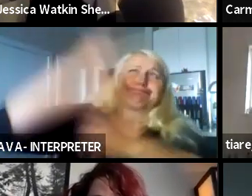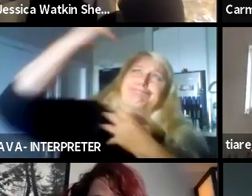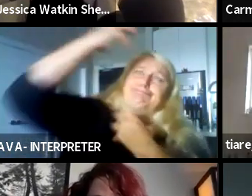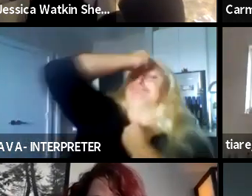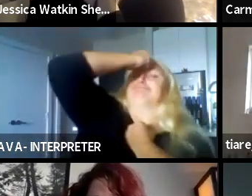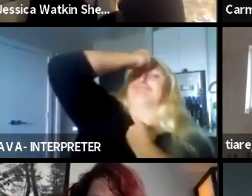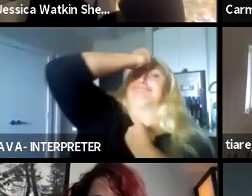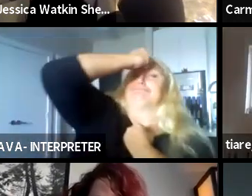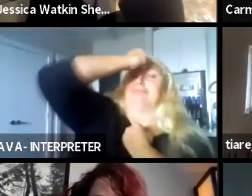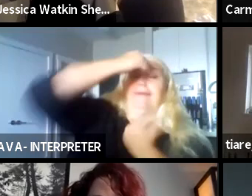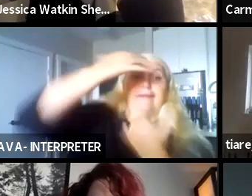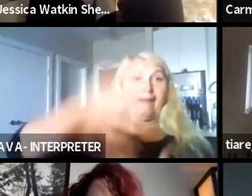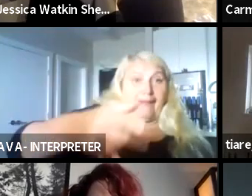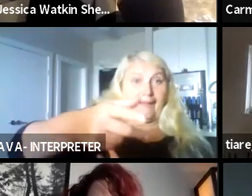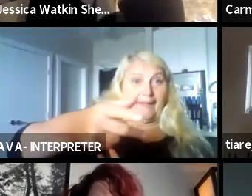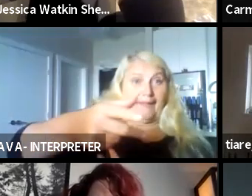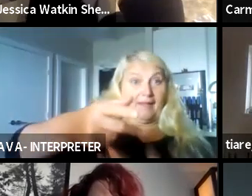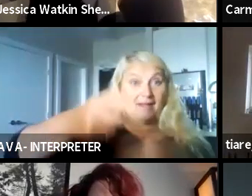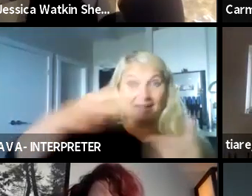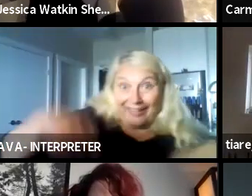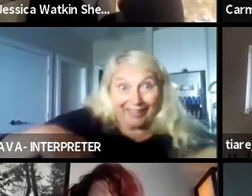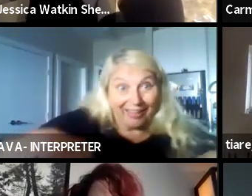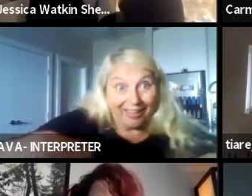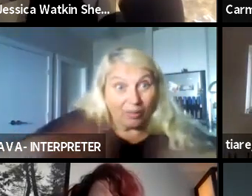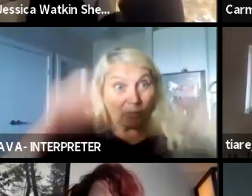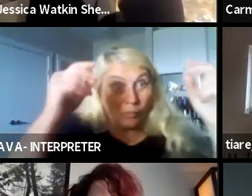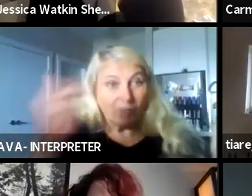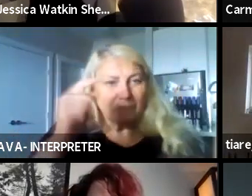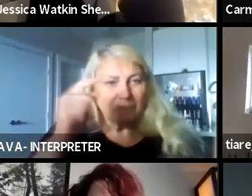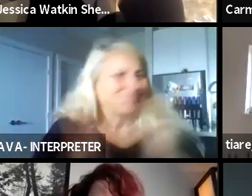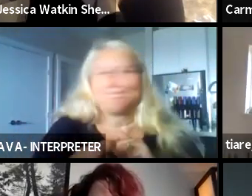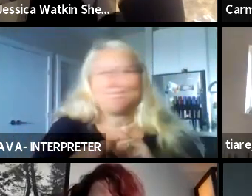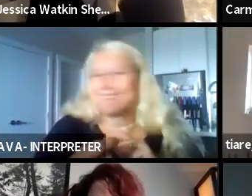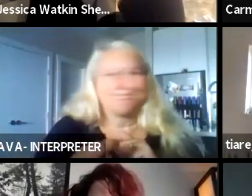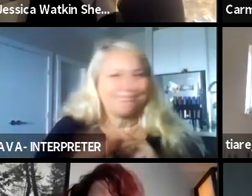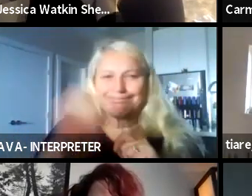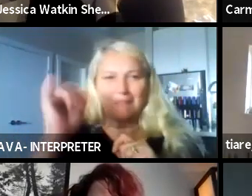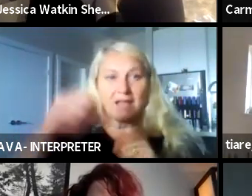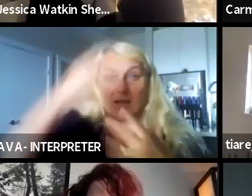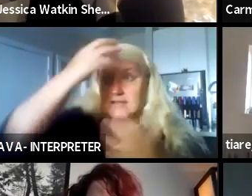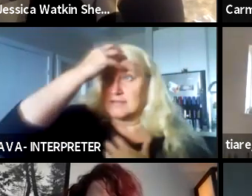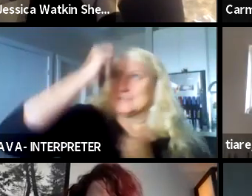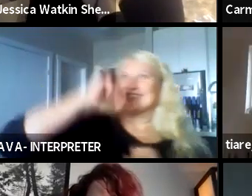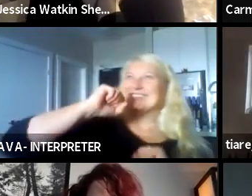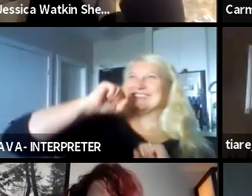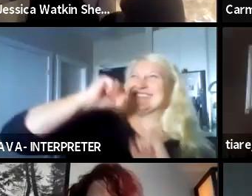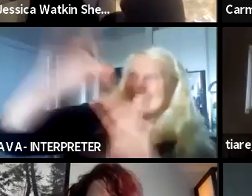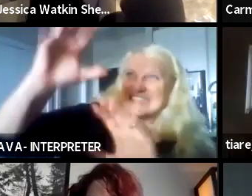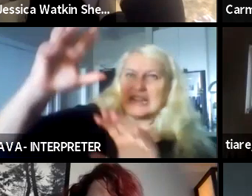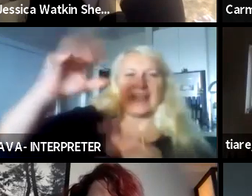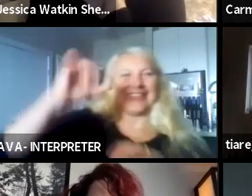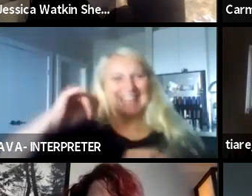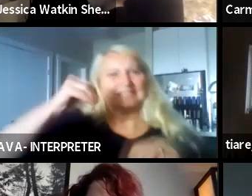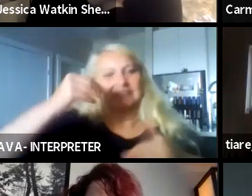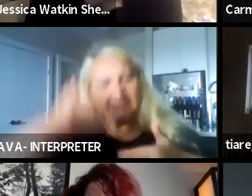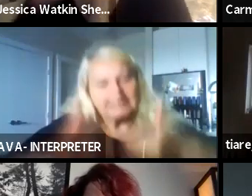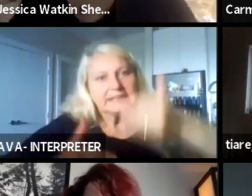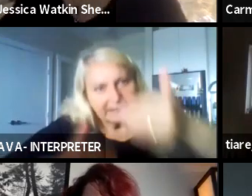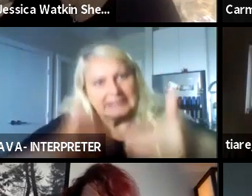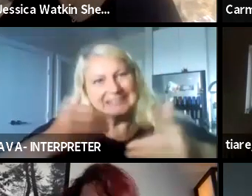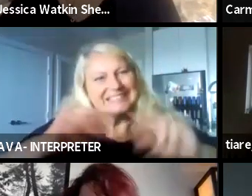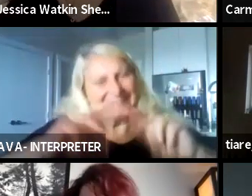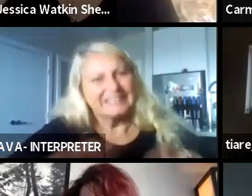and process. This is a process. Thank you. We have several questions from audience members that I would